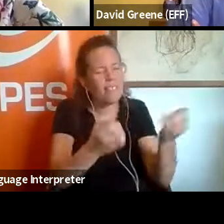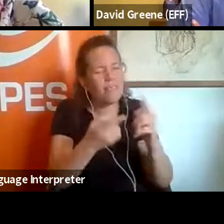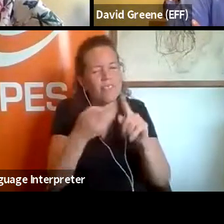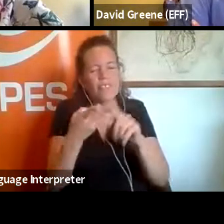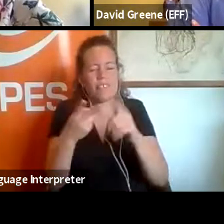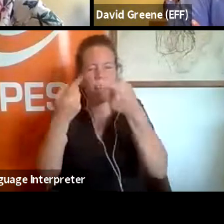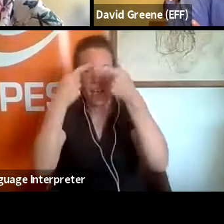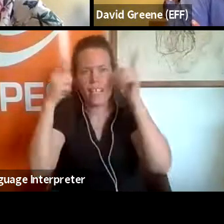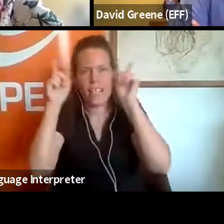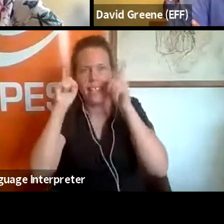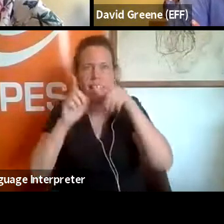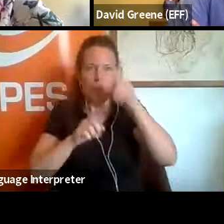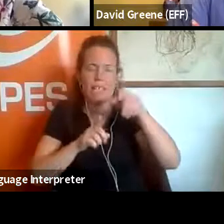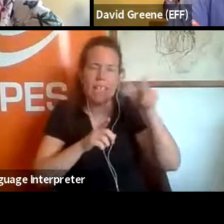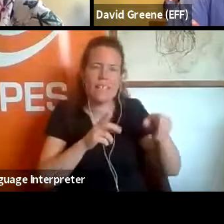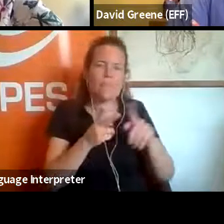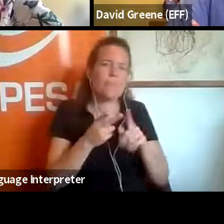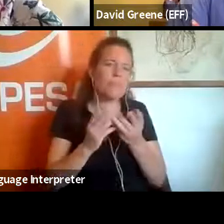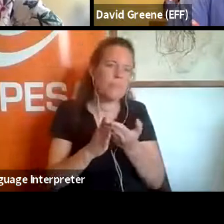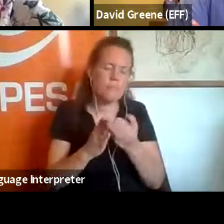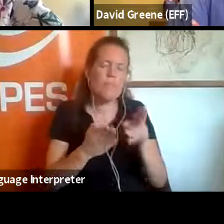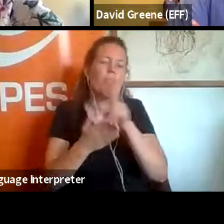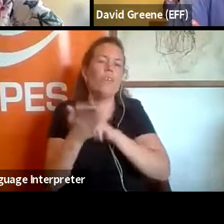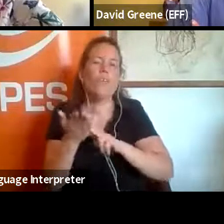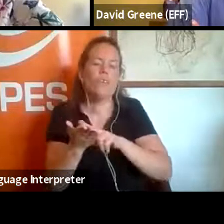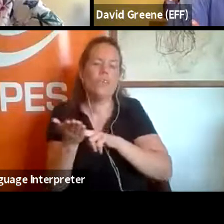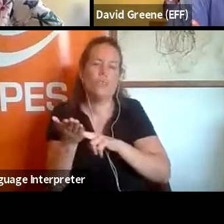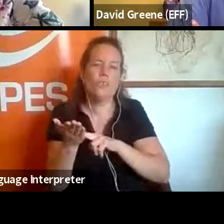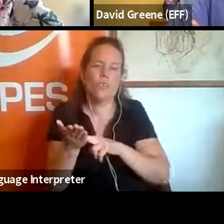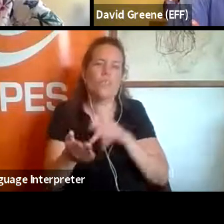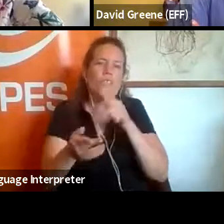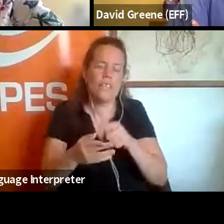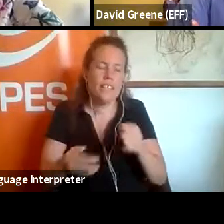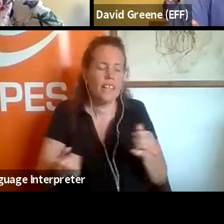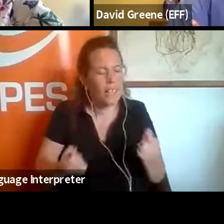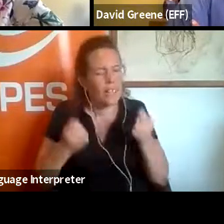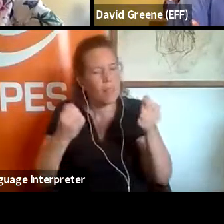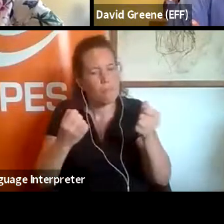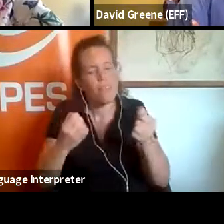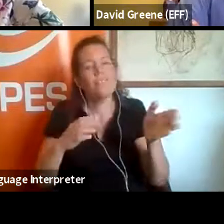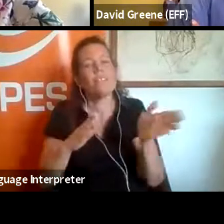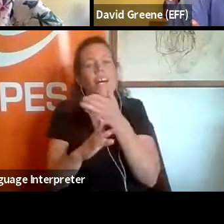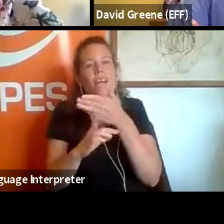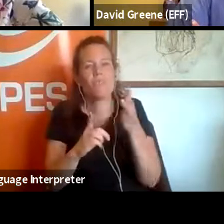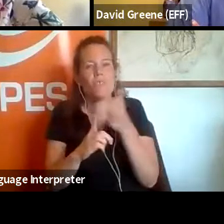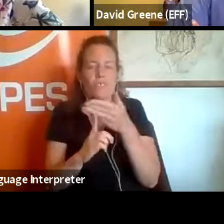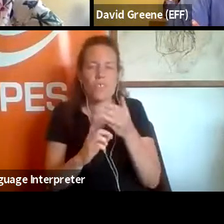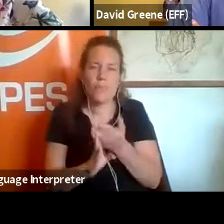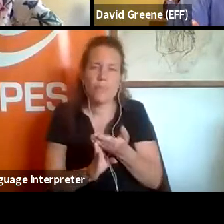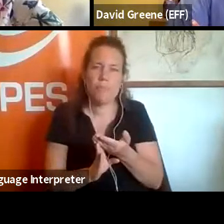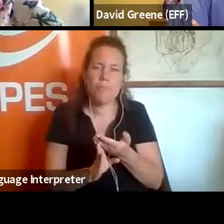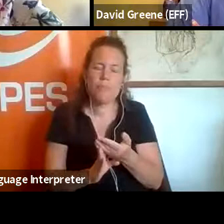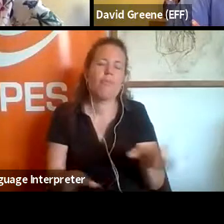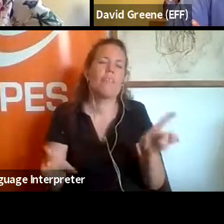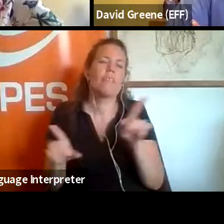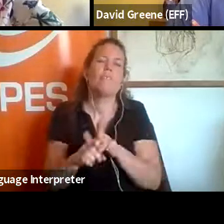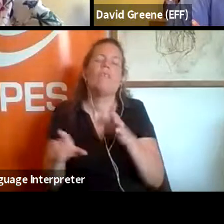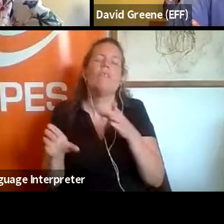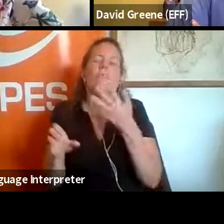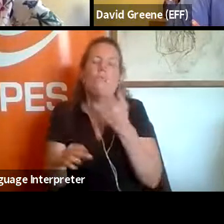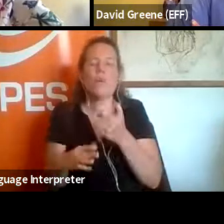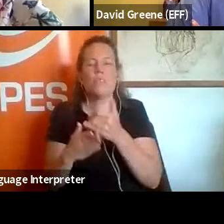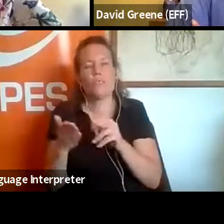comfortably use the principles in their campaigns and advocacy. We also wanted to make sure that the recommendations are being